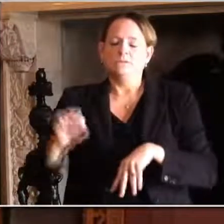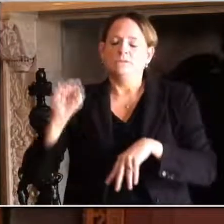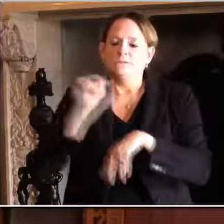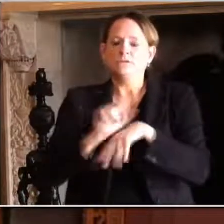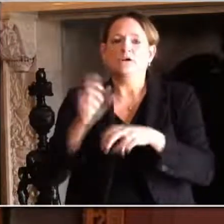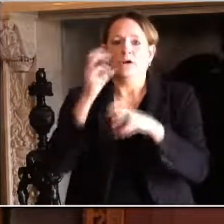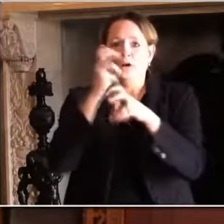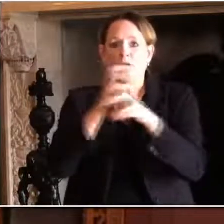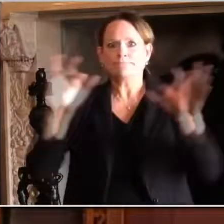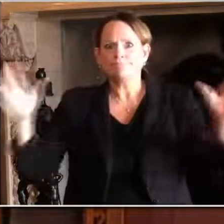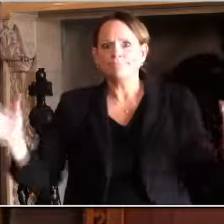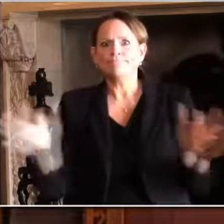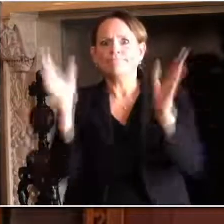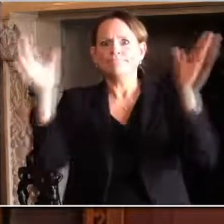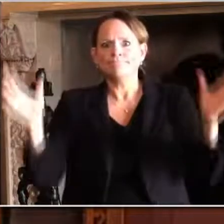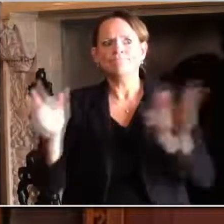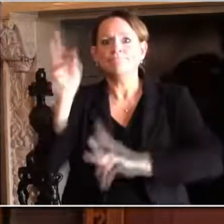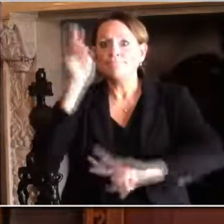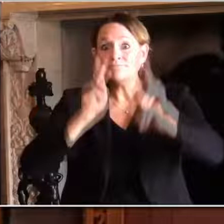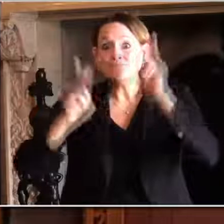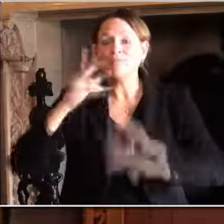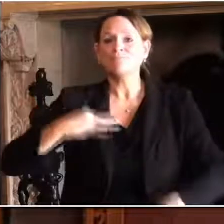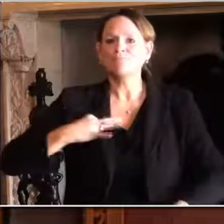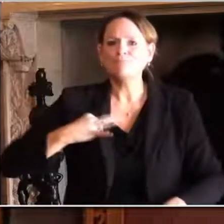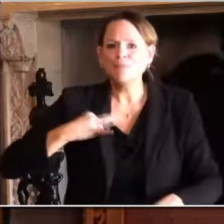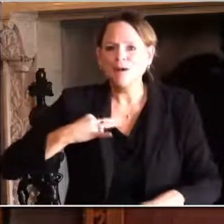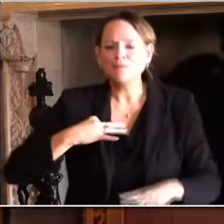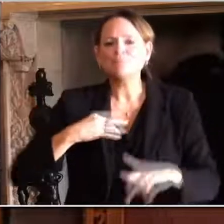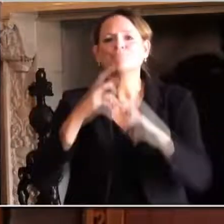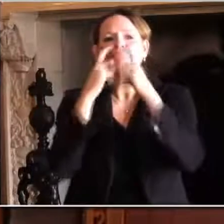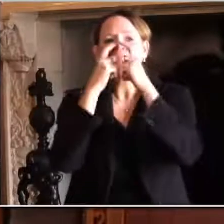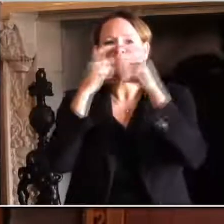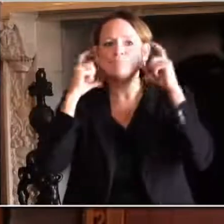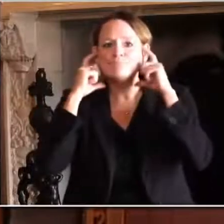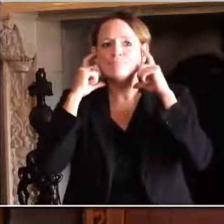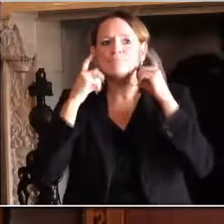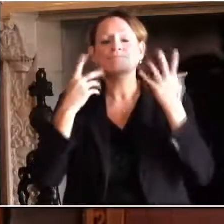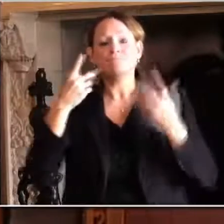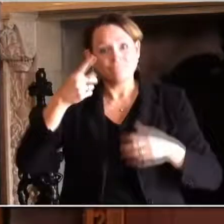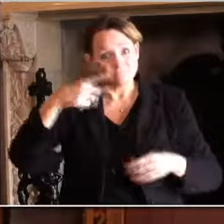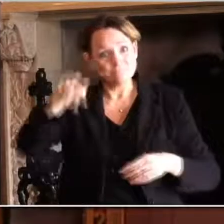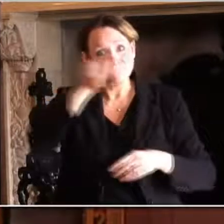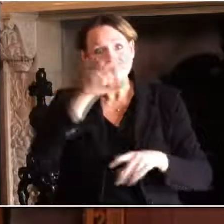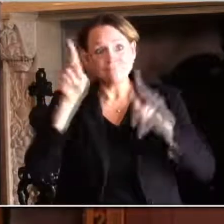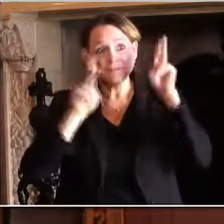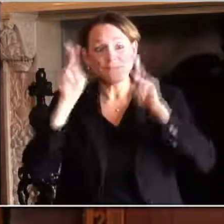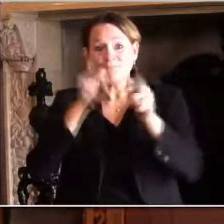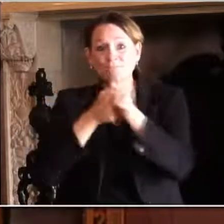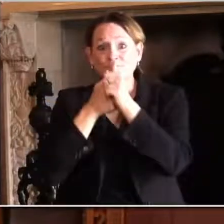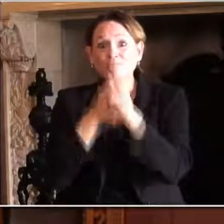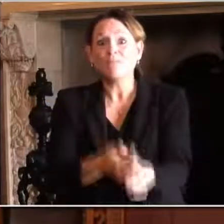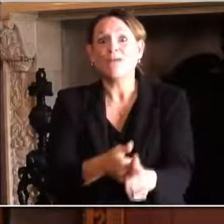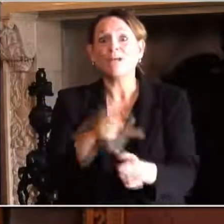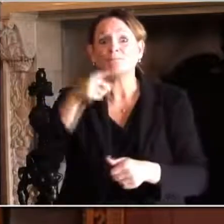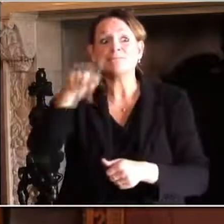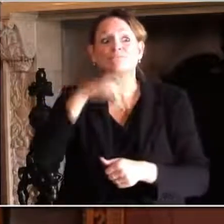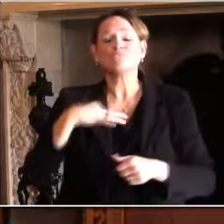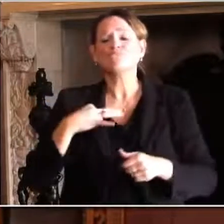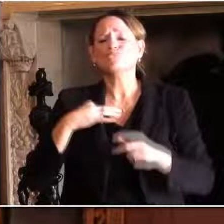that it was important to have masks in place, and we were doing everything possible to get